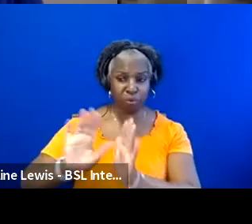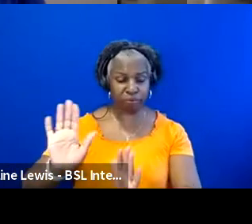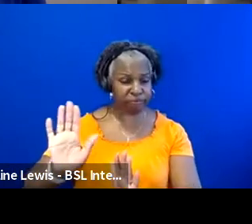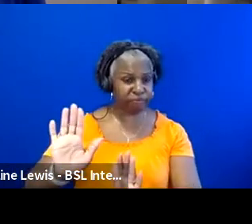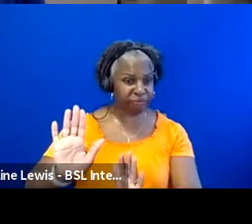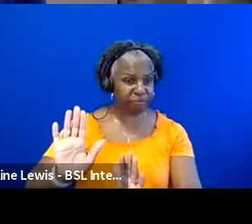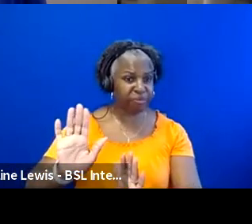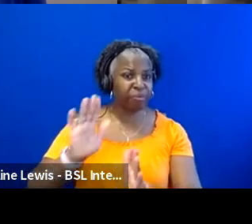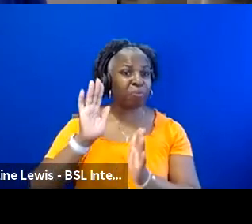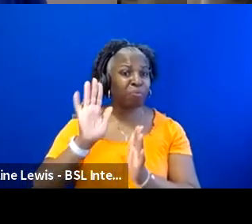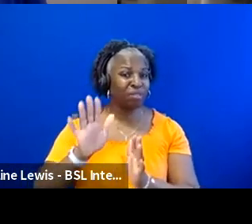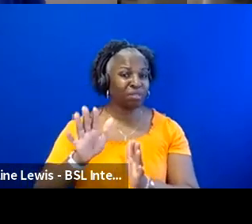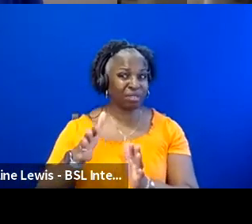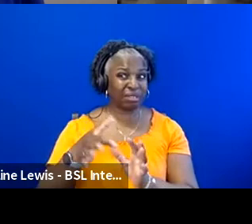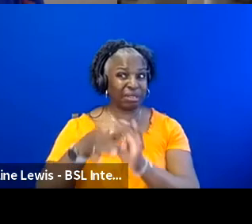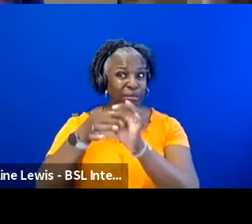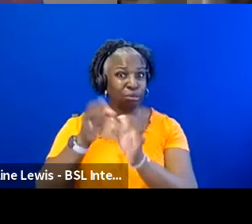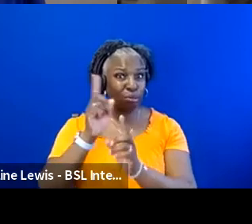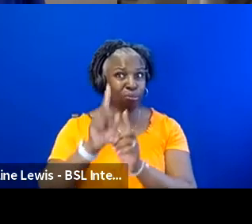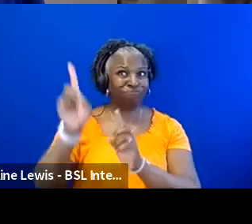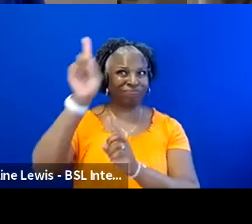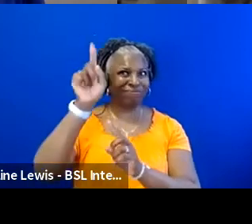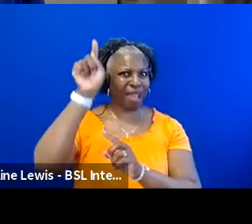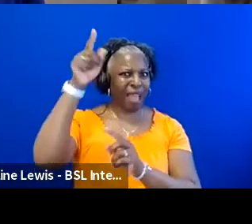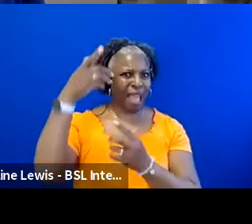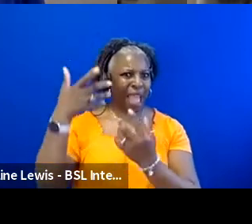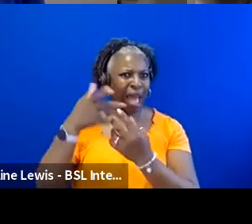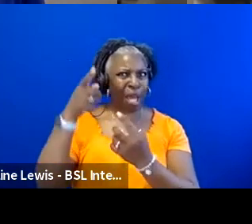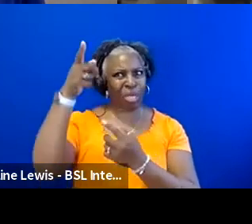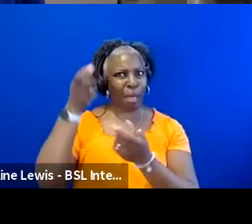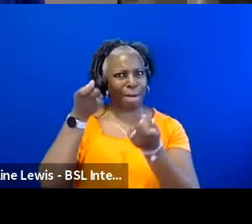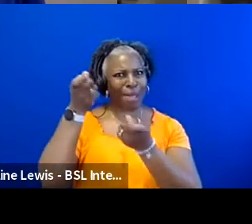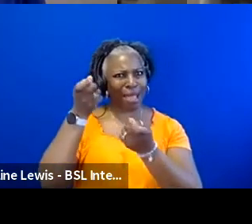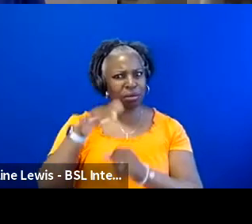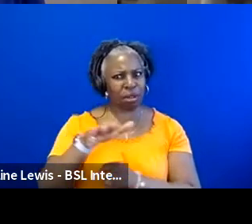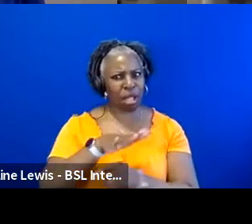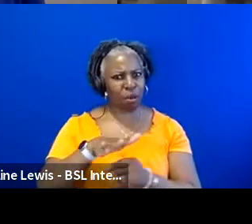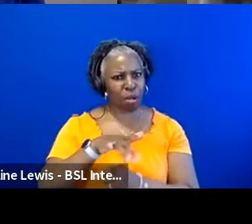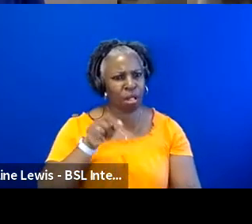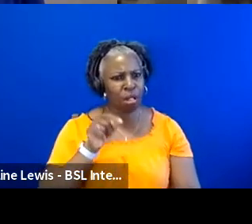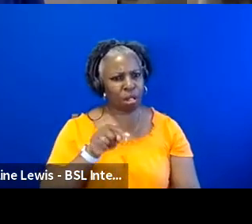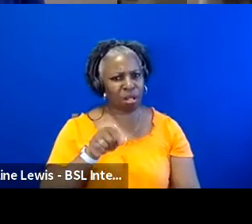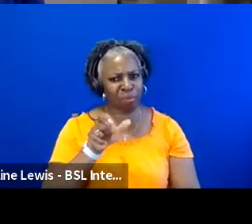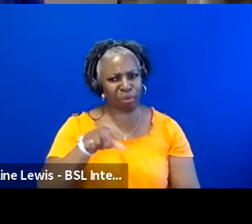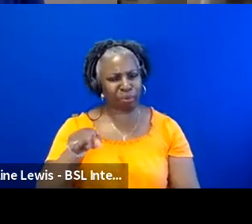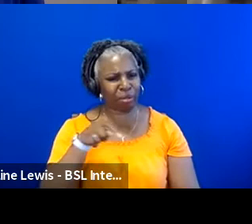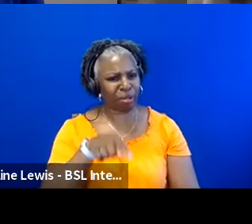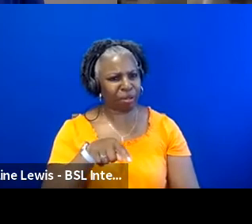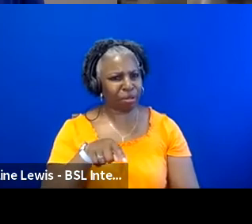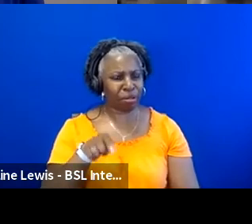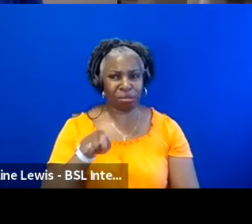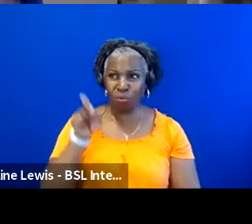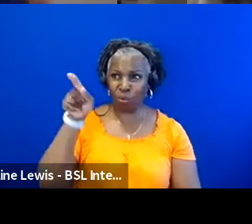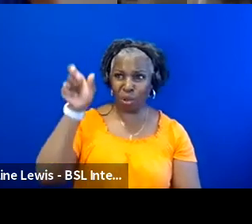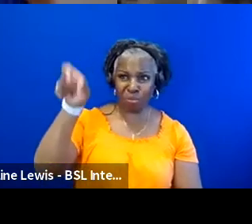related to how the editors really deal with the locals. And someone gets like three assignments in one